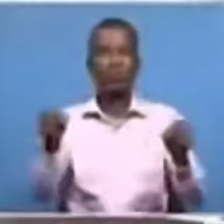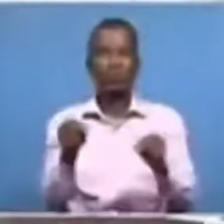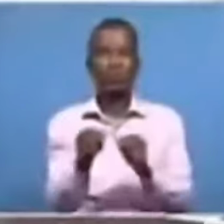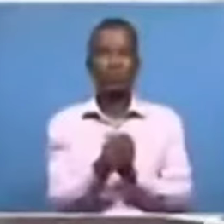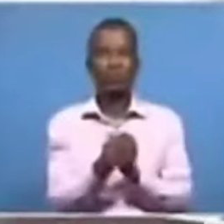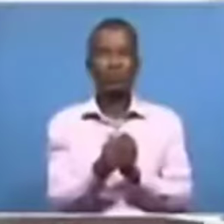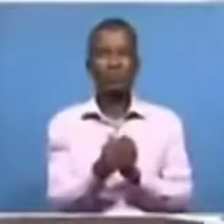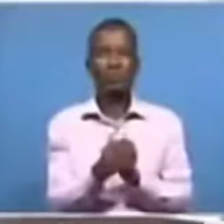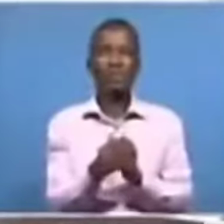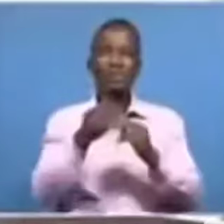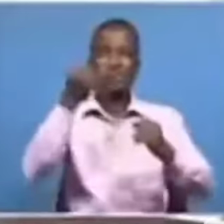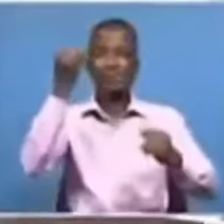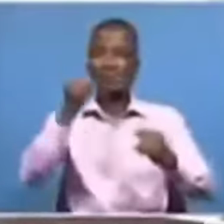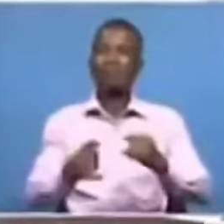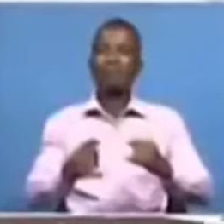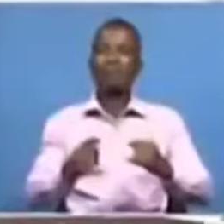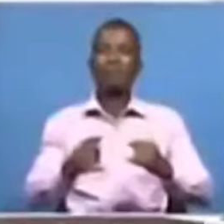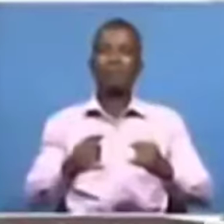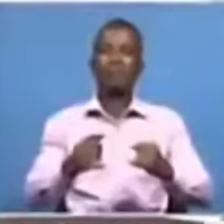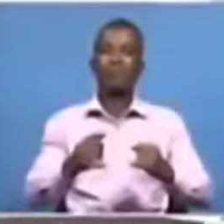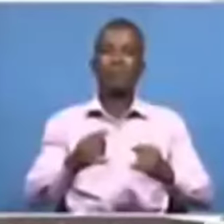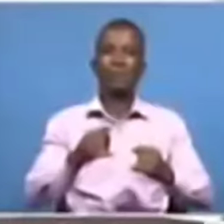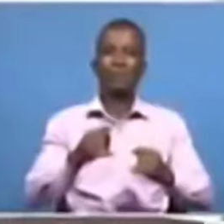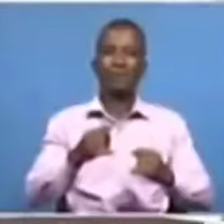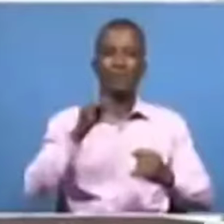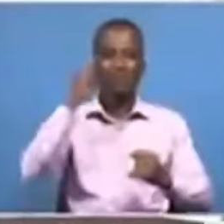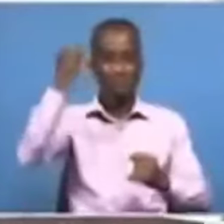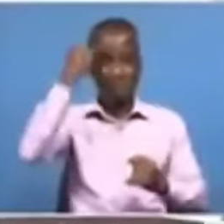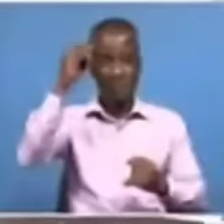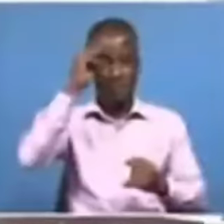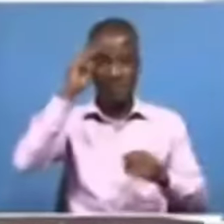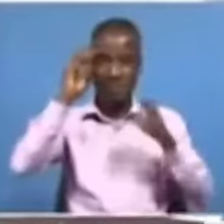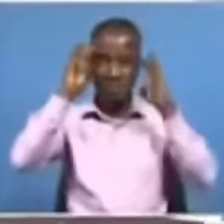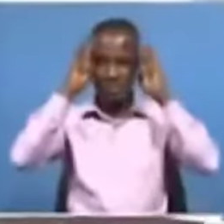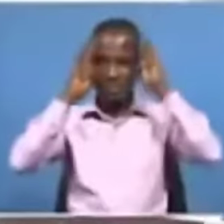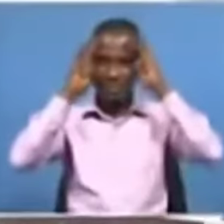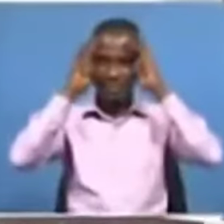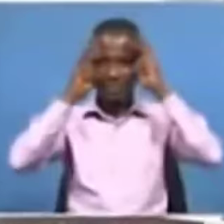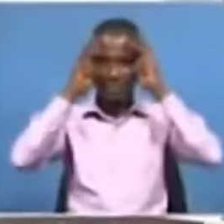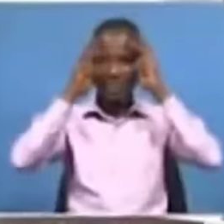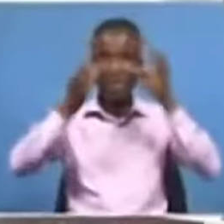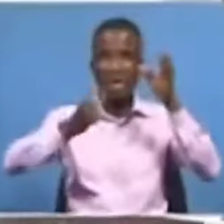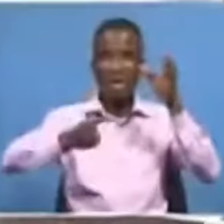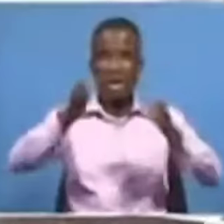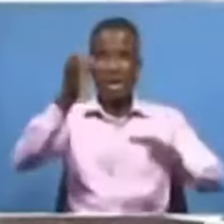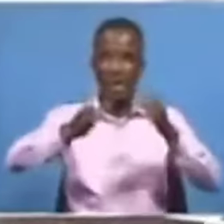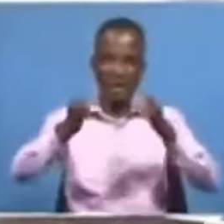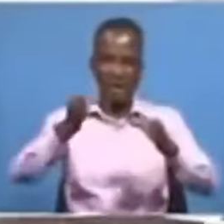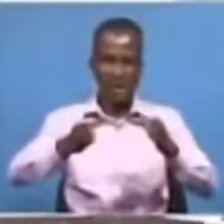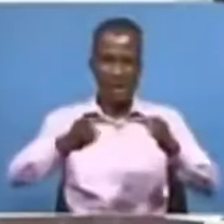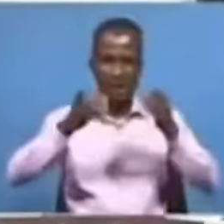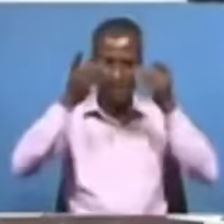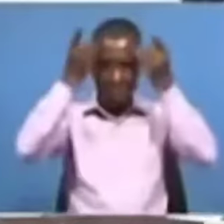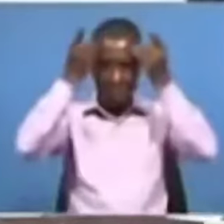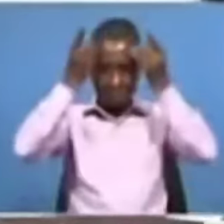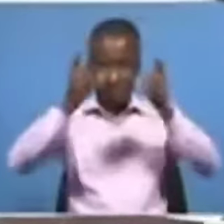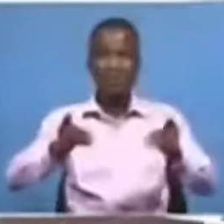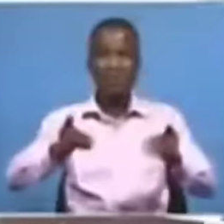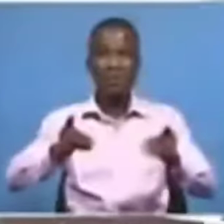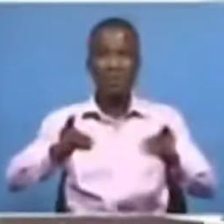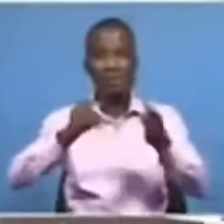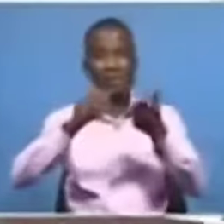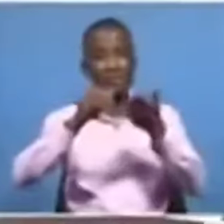all the details. The bottom line is that the petitioner is worried that the courts, in deciding these applications, are